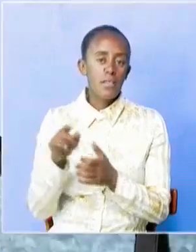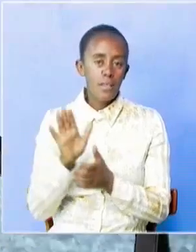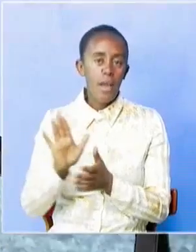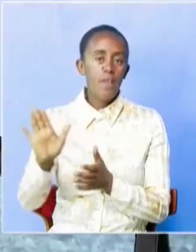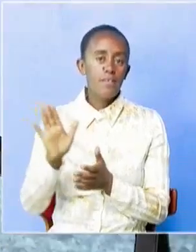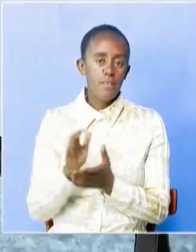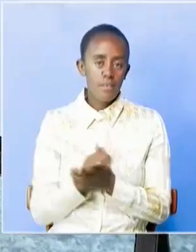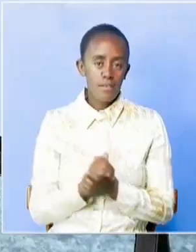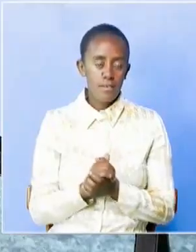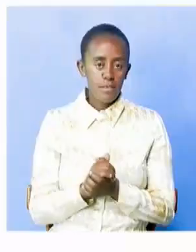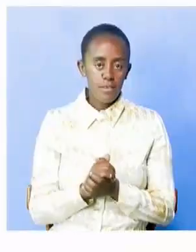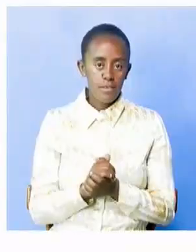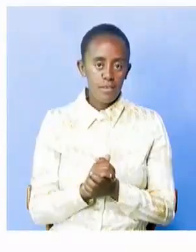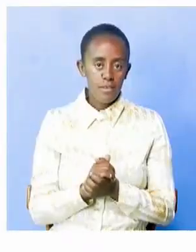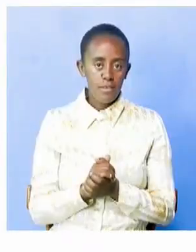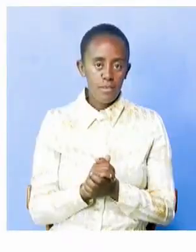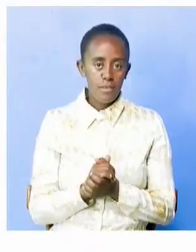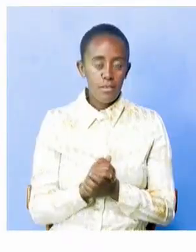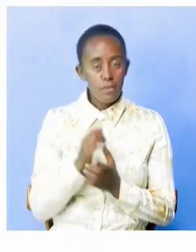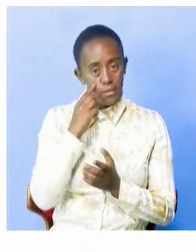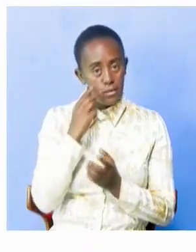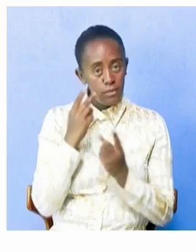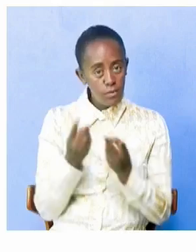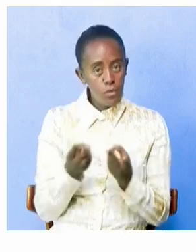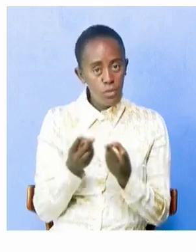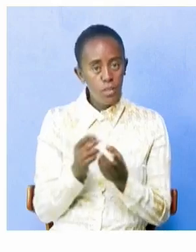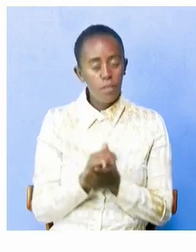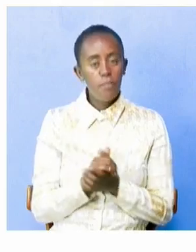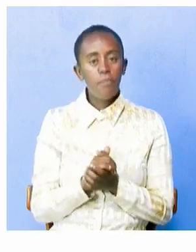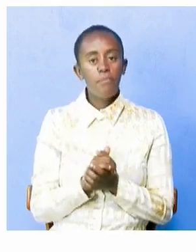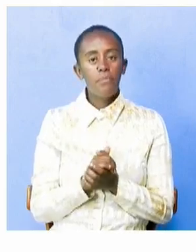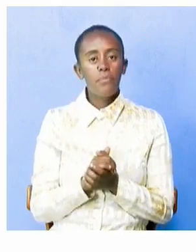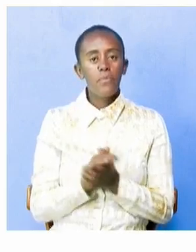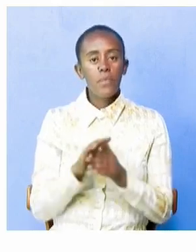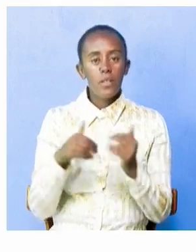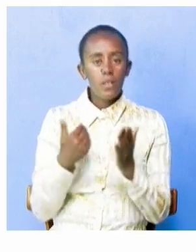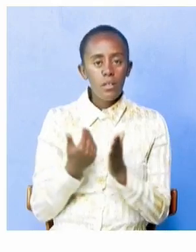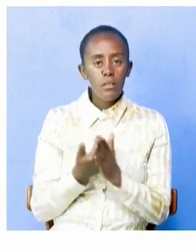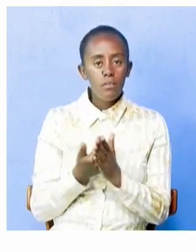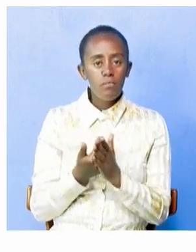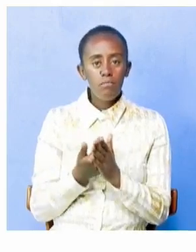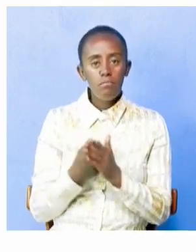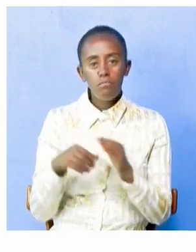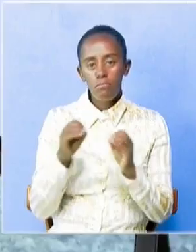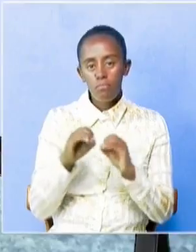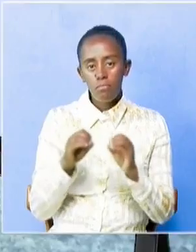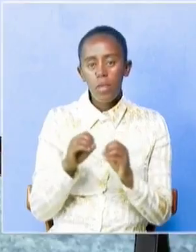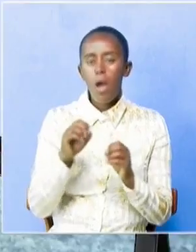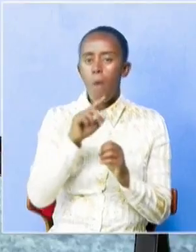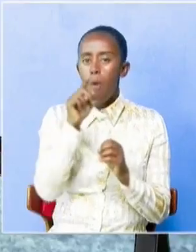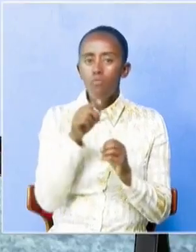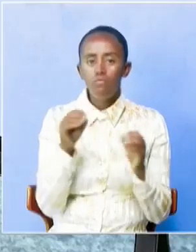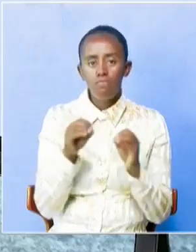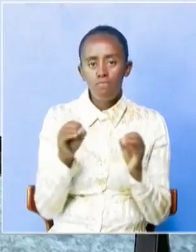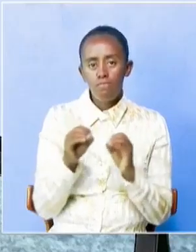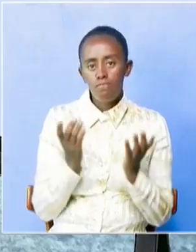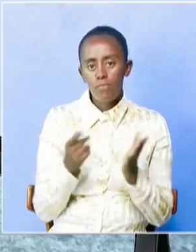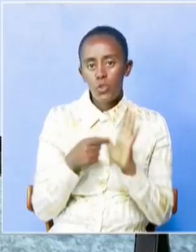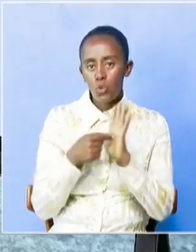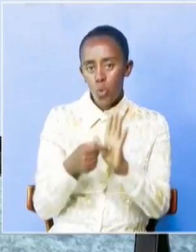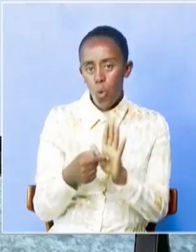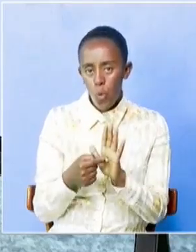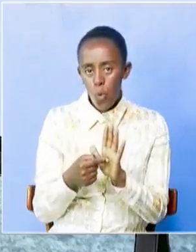Yes? So if you see, these pronouns, they don't need apostrophe because they're